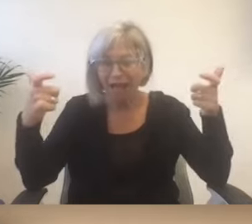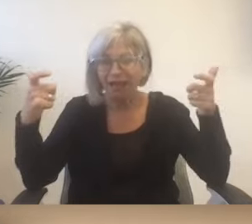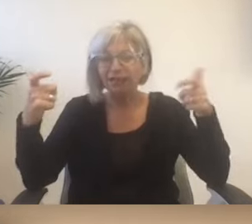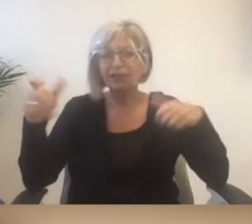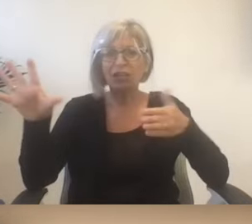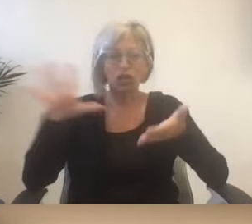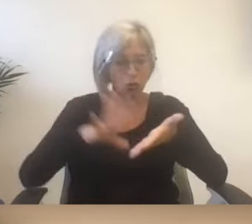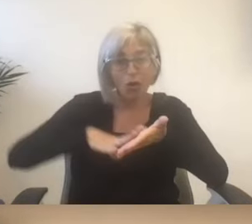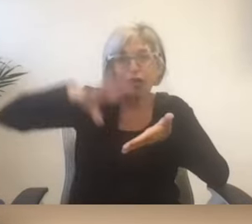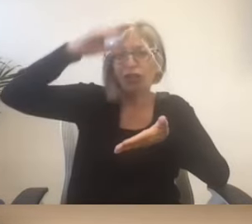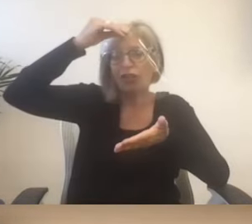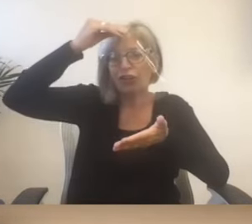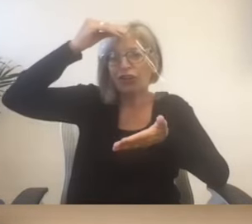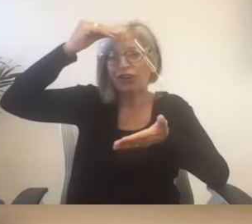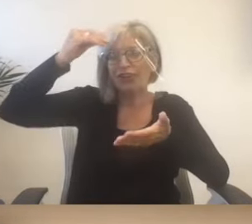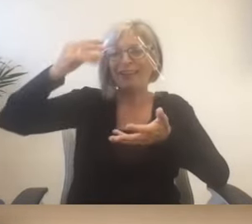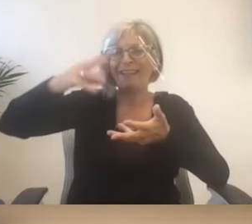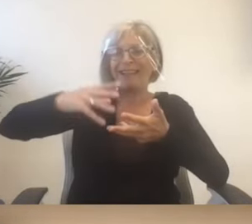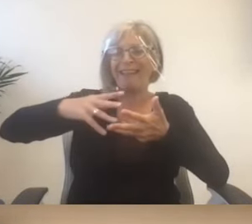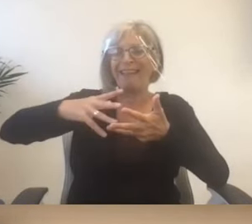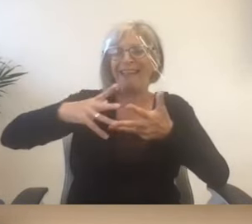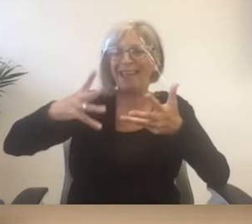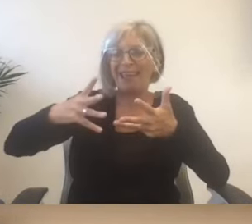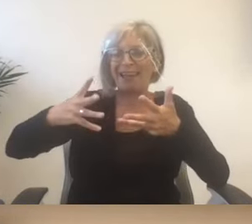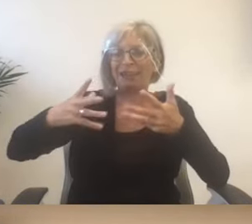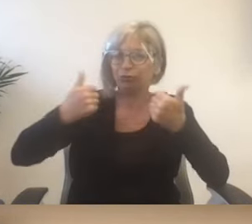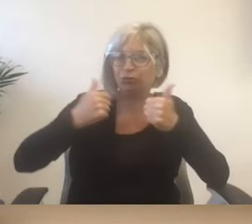something. Learning and having not worked the first time, you learn a